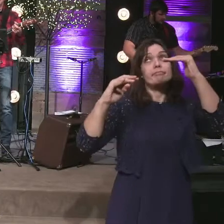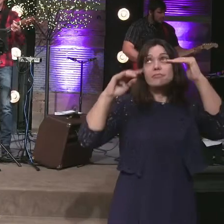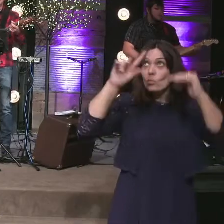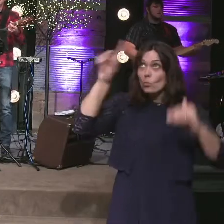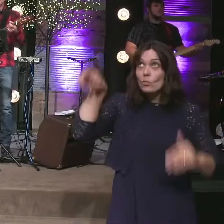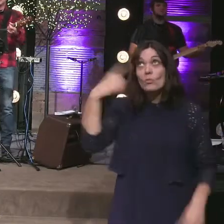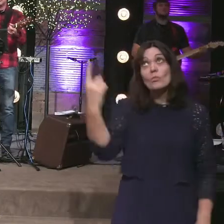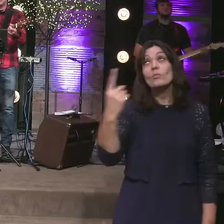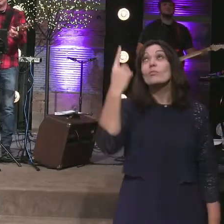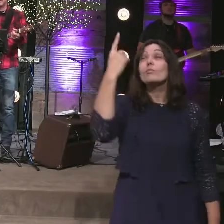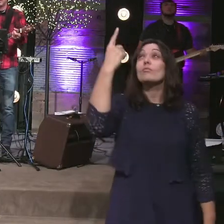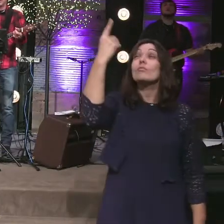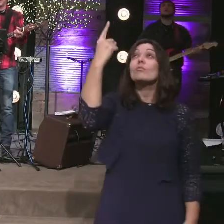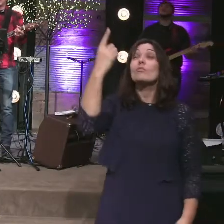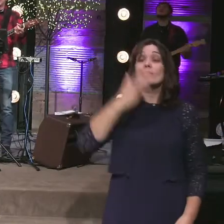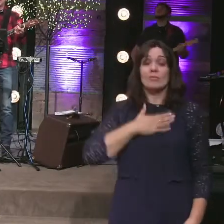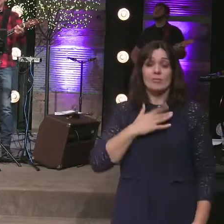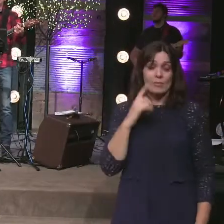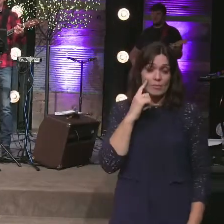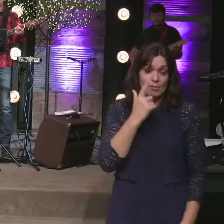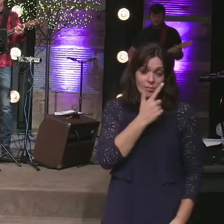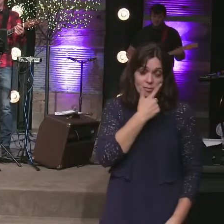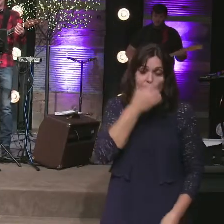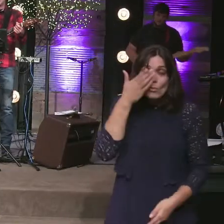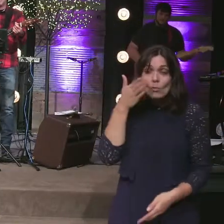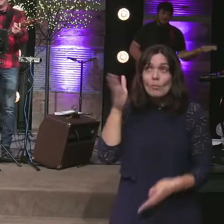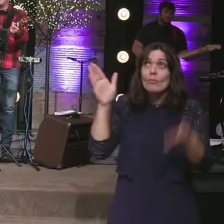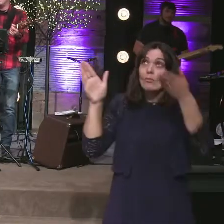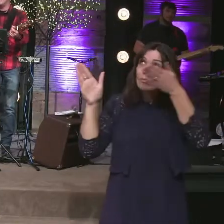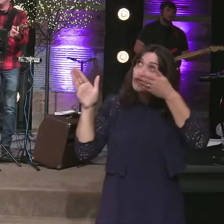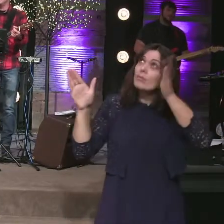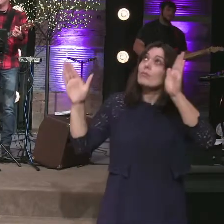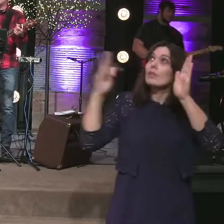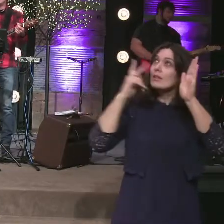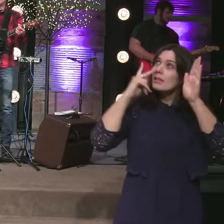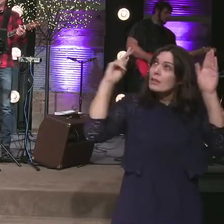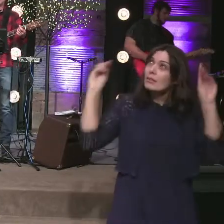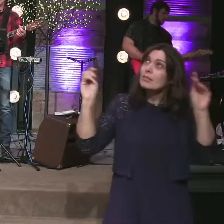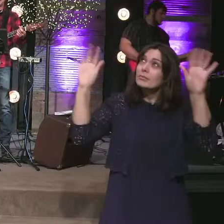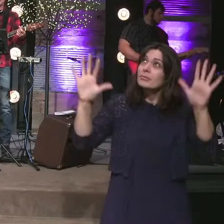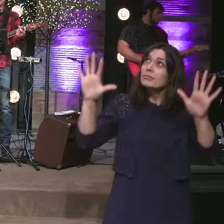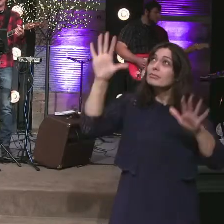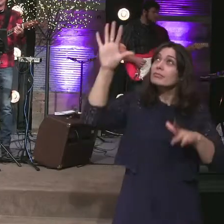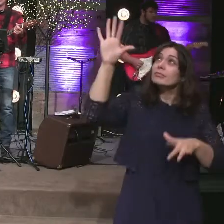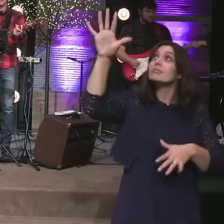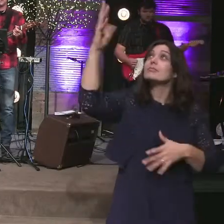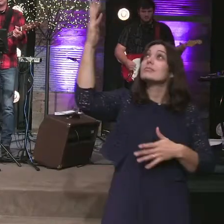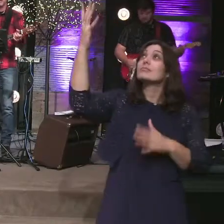Open up my eyes and watch.